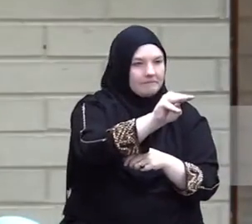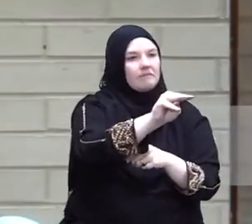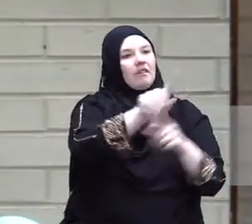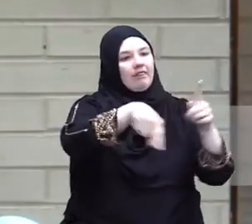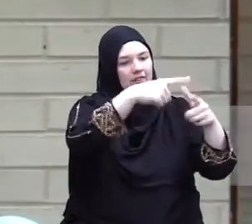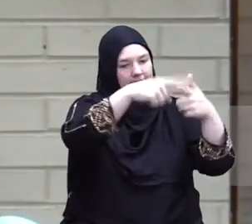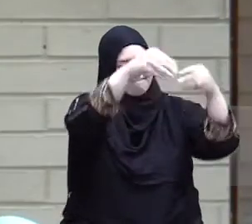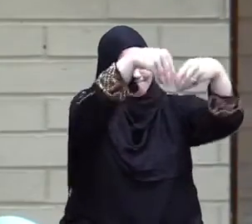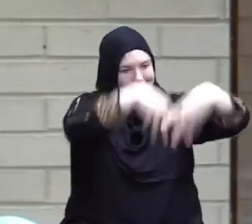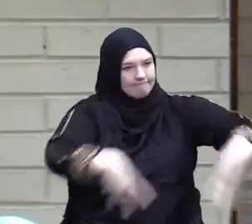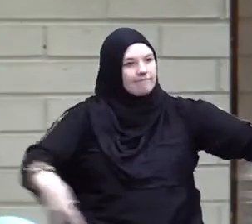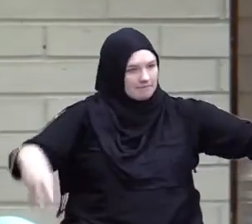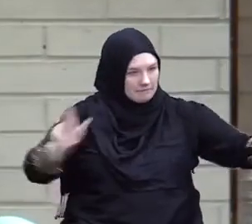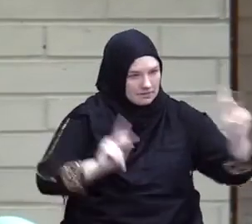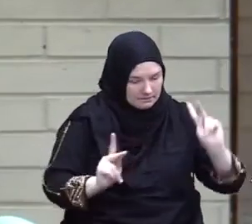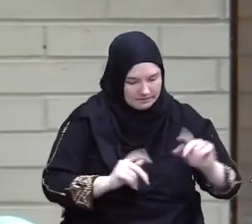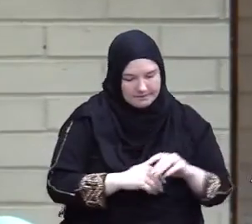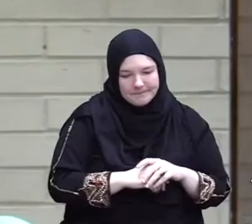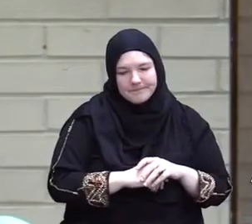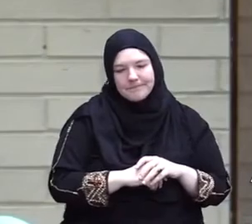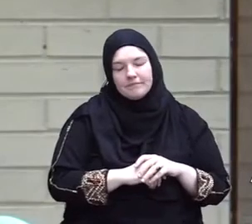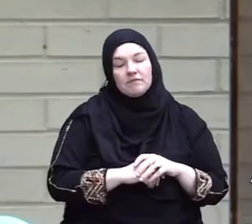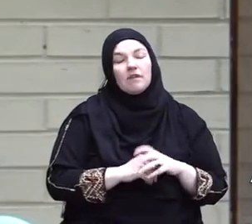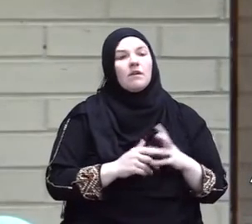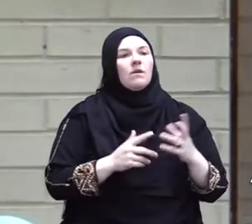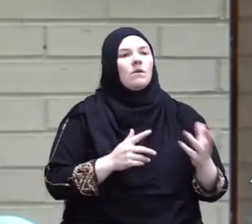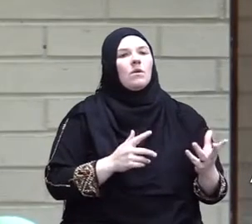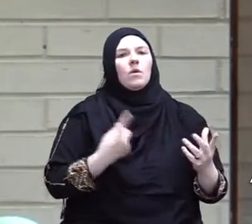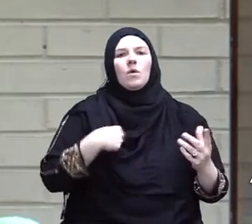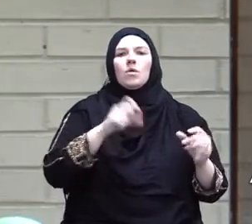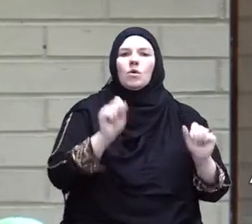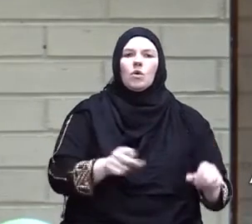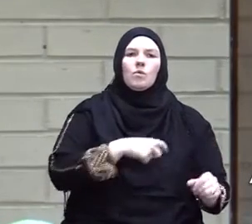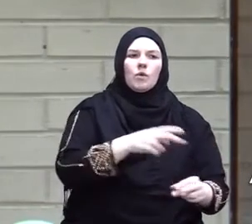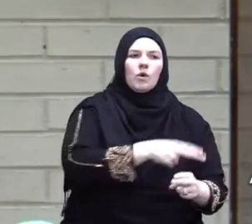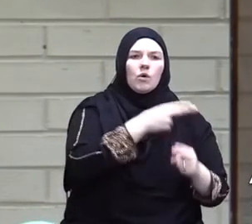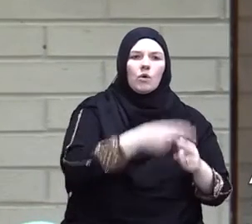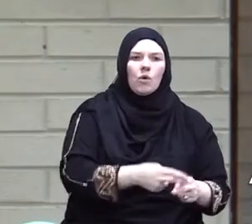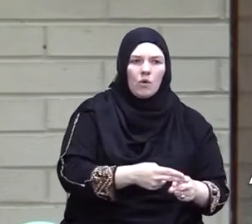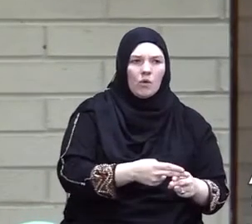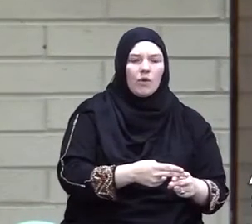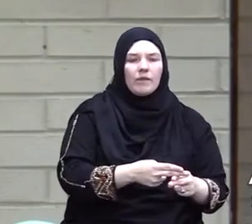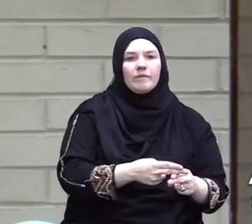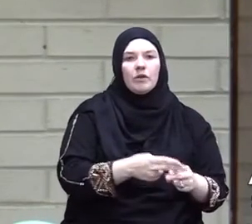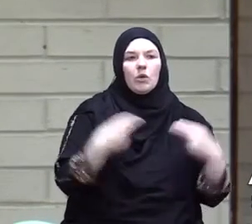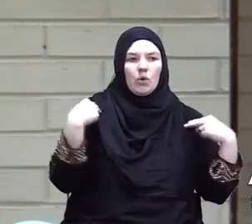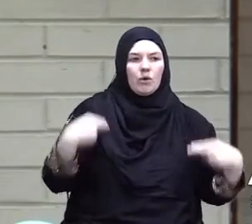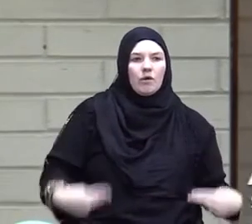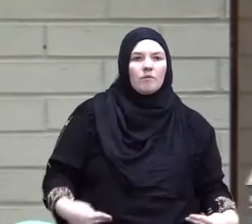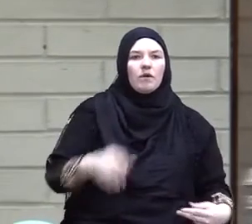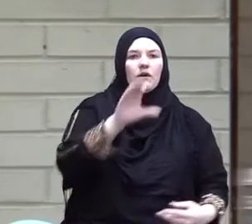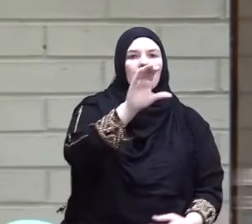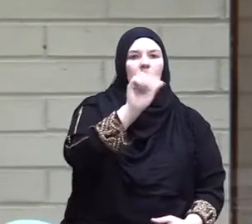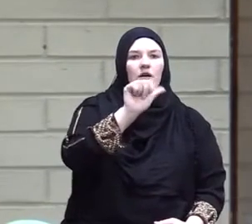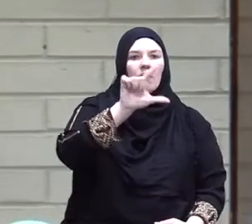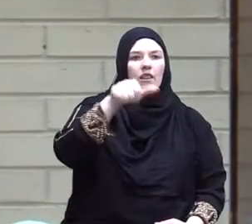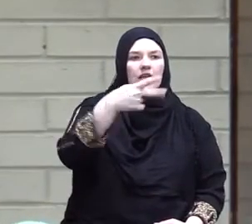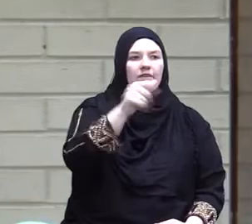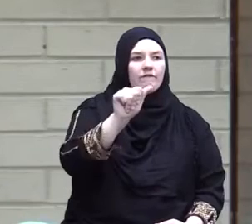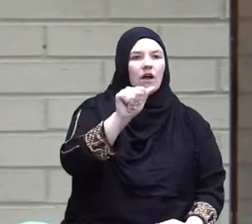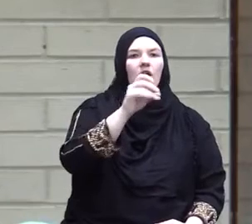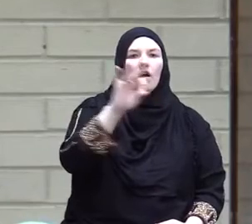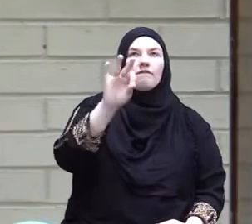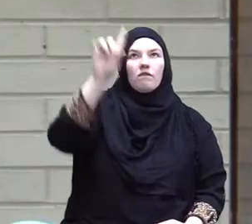comes after. Could we call man Khalifatullah, the Khalifa of